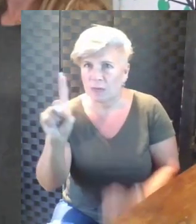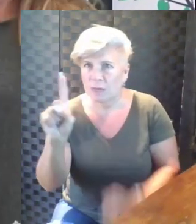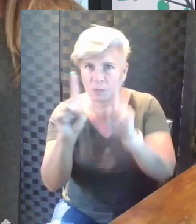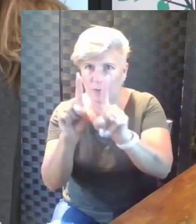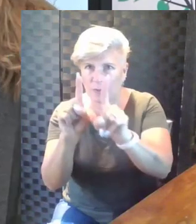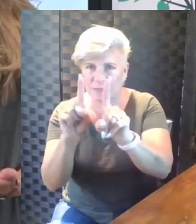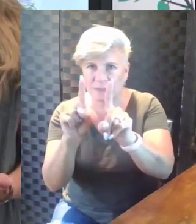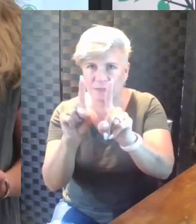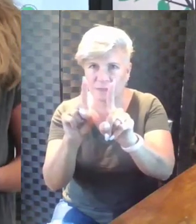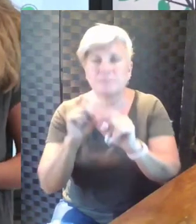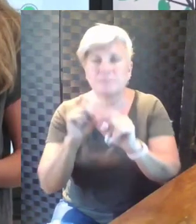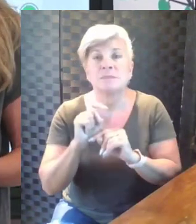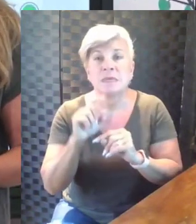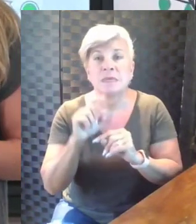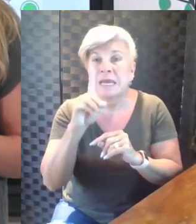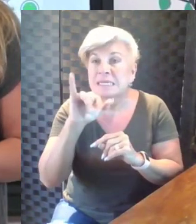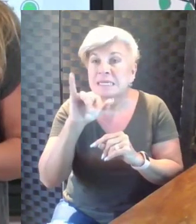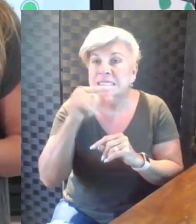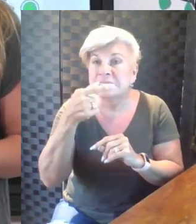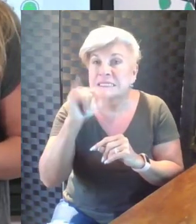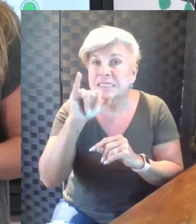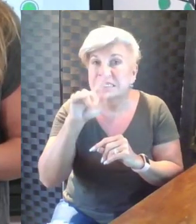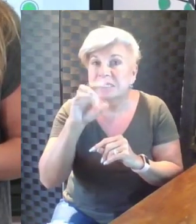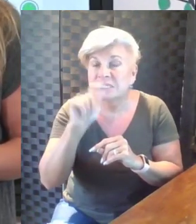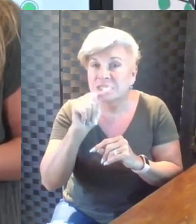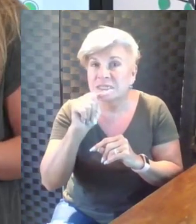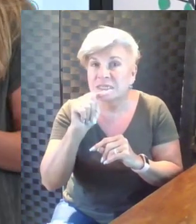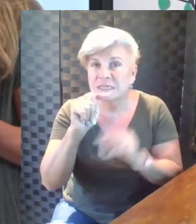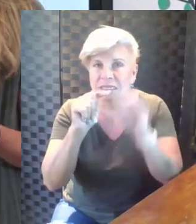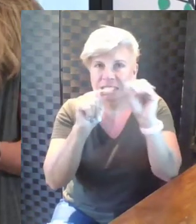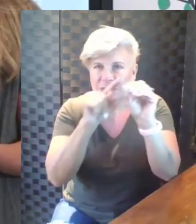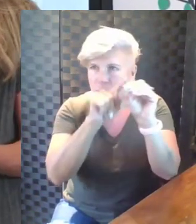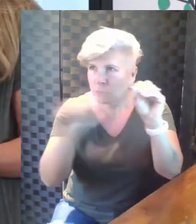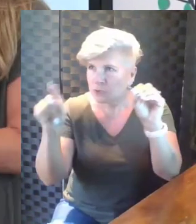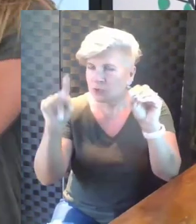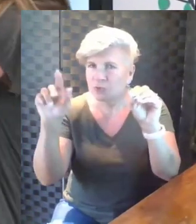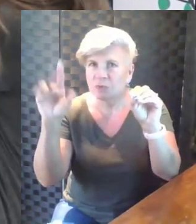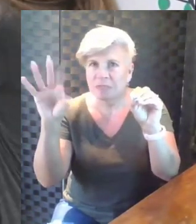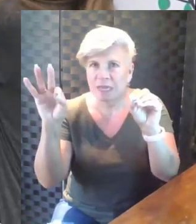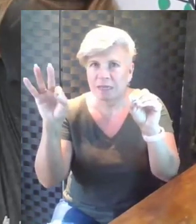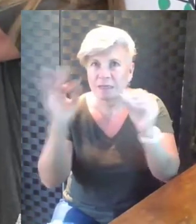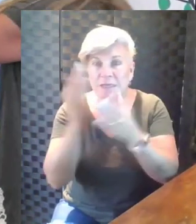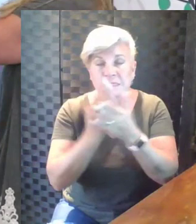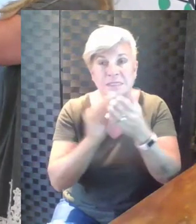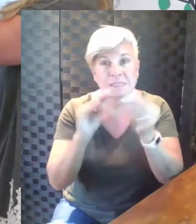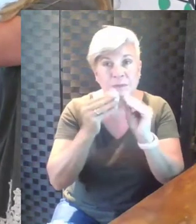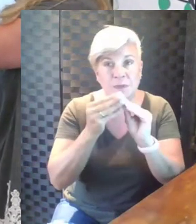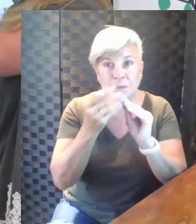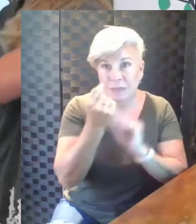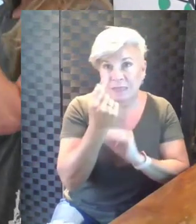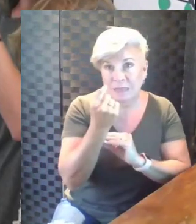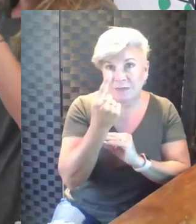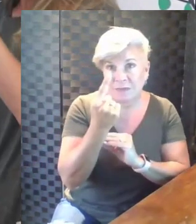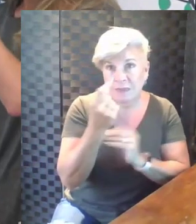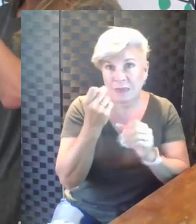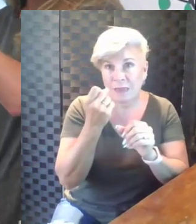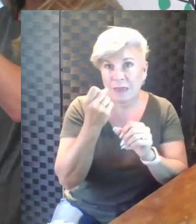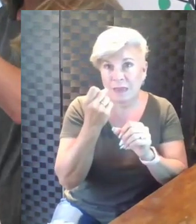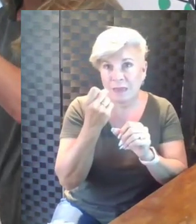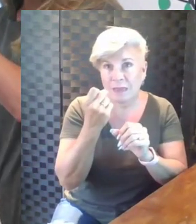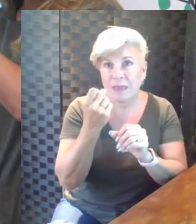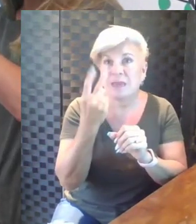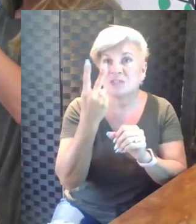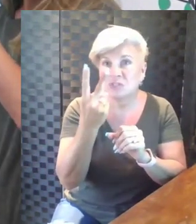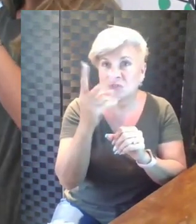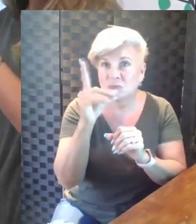here. All right, a digit is any number from 0 to 9. Some numbers, like the number 11, are made up of, are